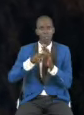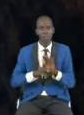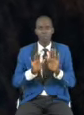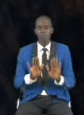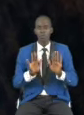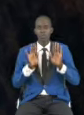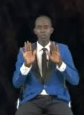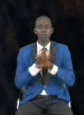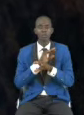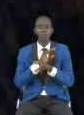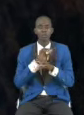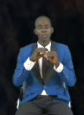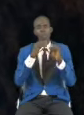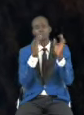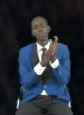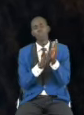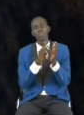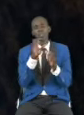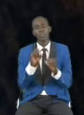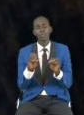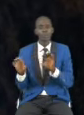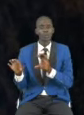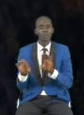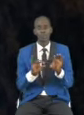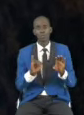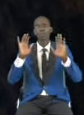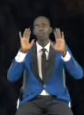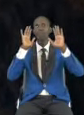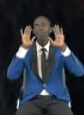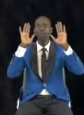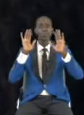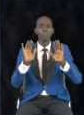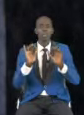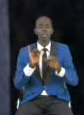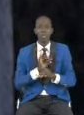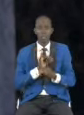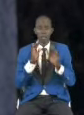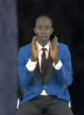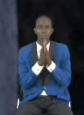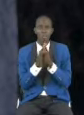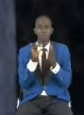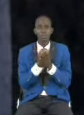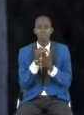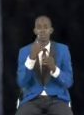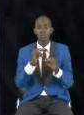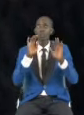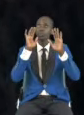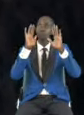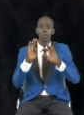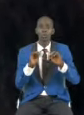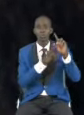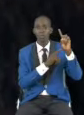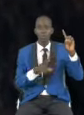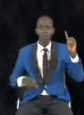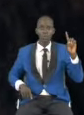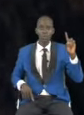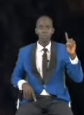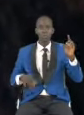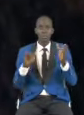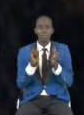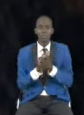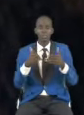praises, doing wonders? And I pray the wonders of the Lord that has